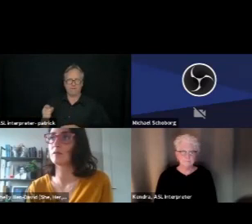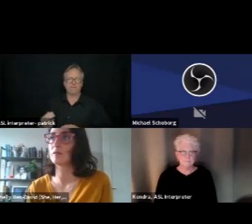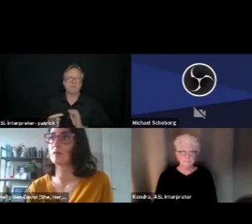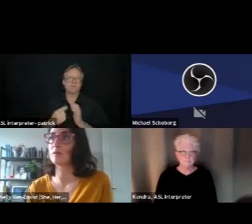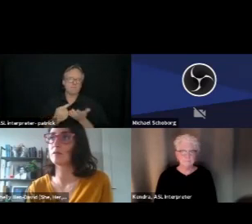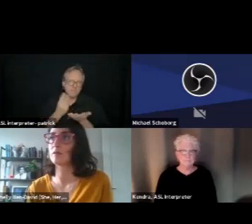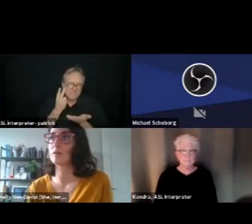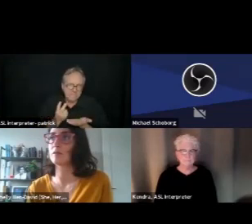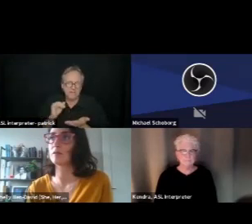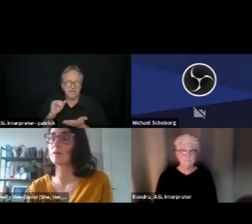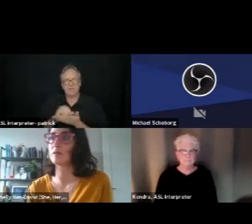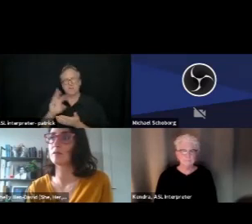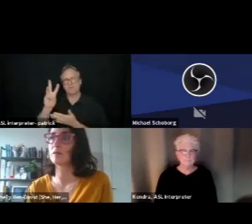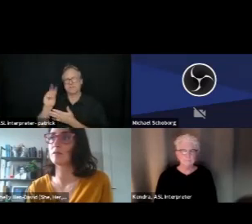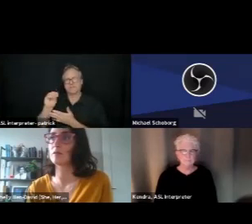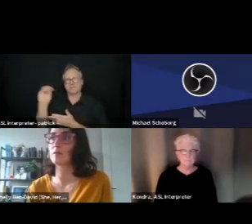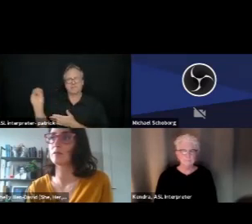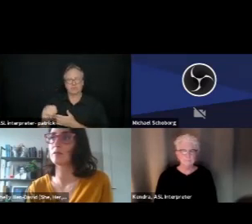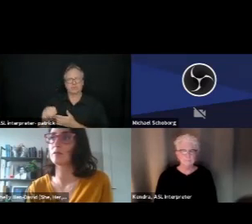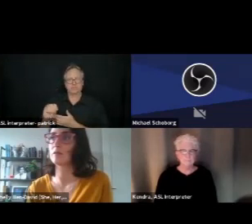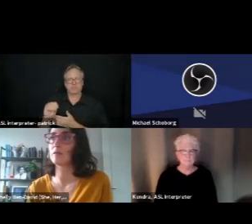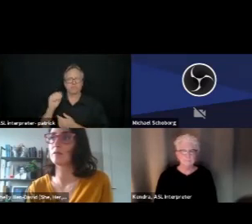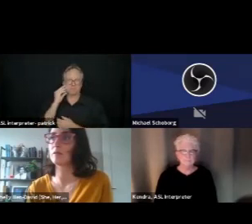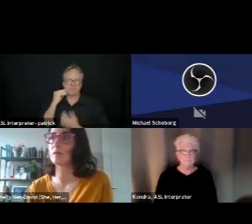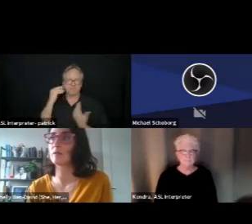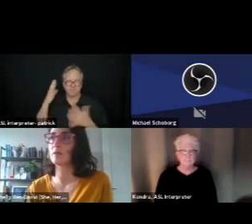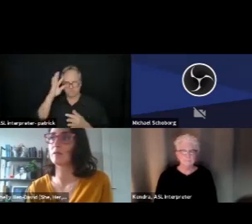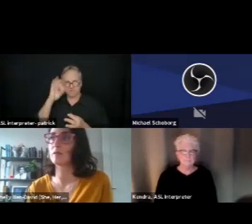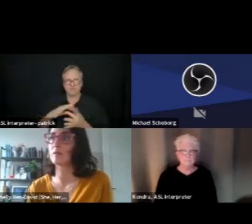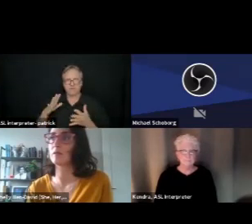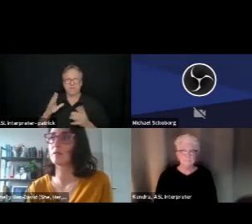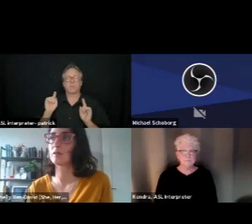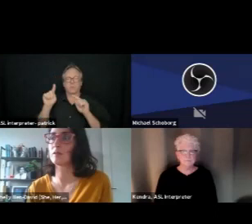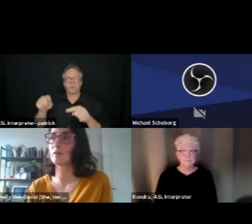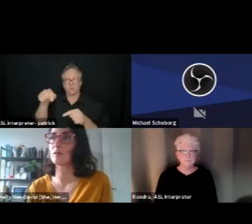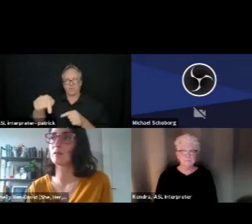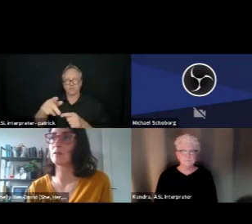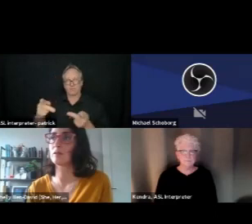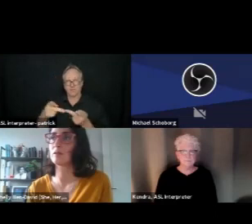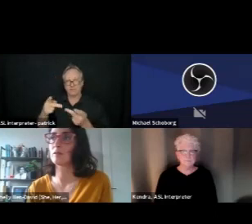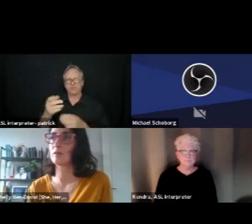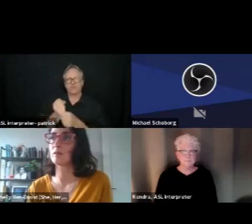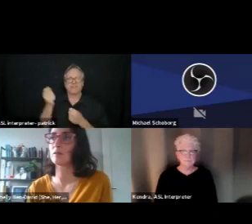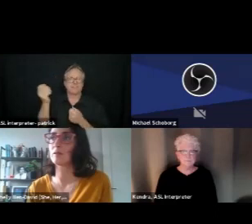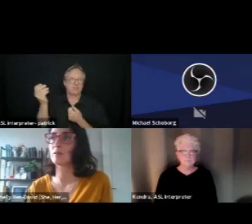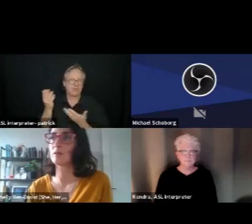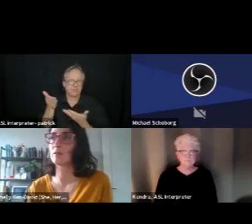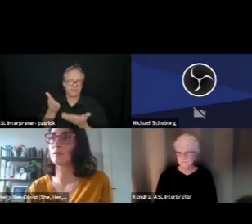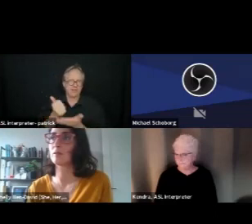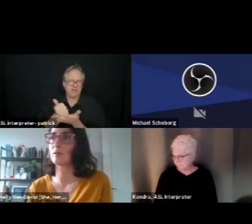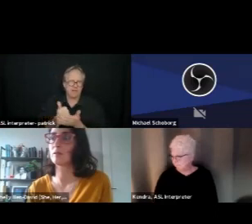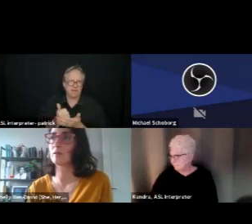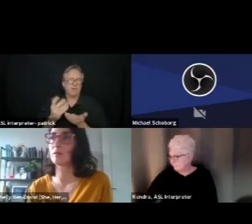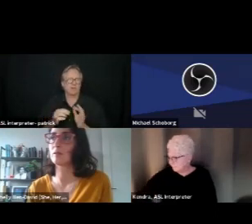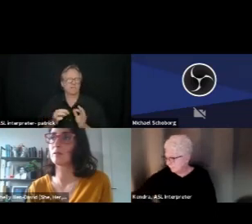maybe roughly 60% of people who ever experience a psychosis end up going to these types of services. So just wanted to highlight